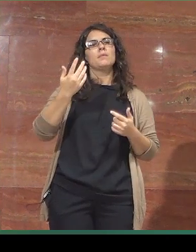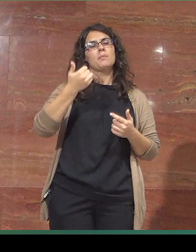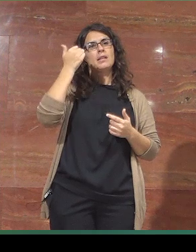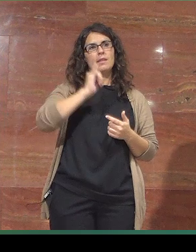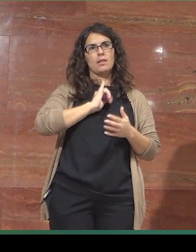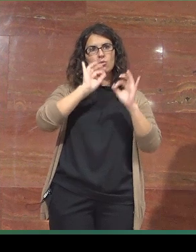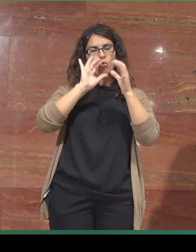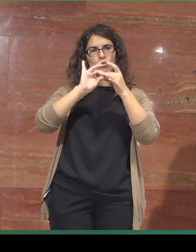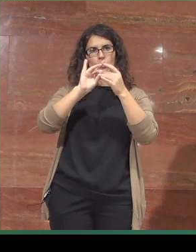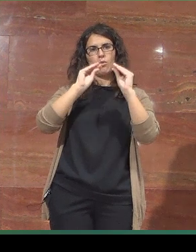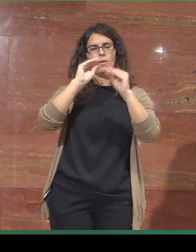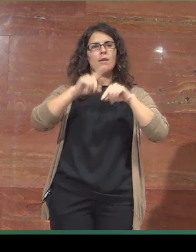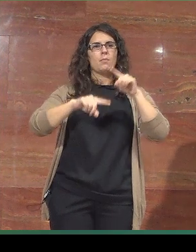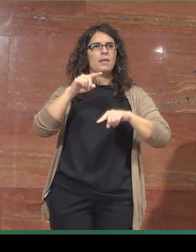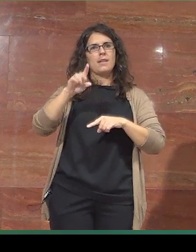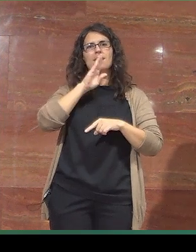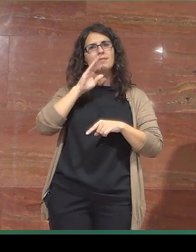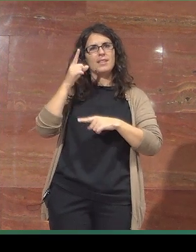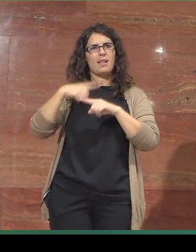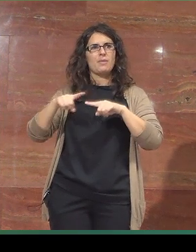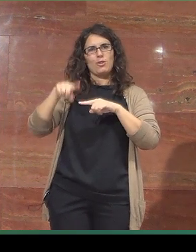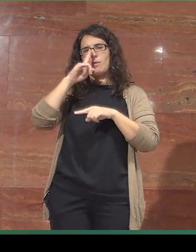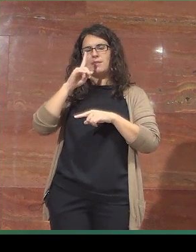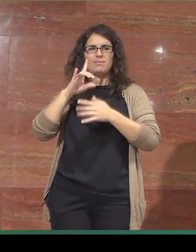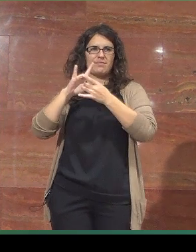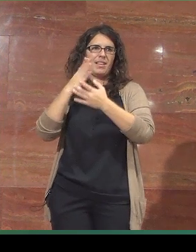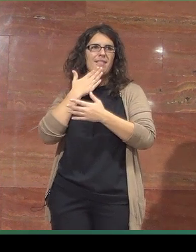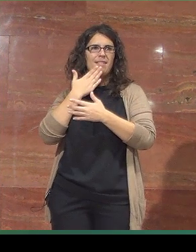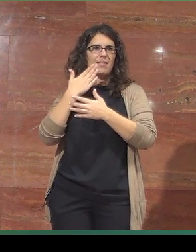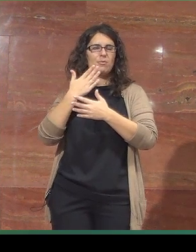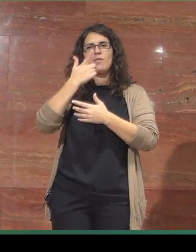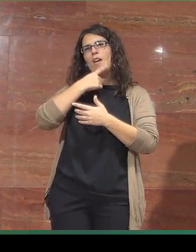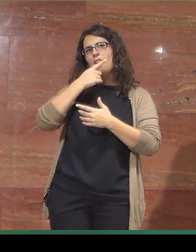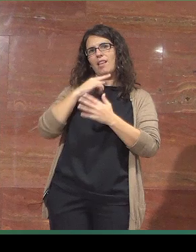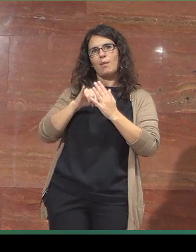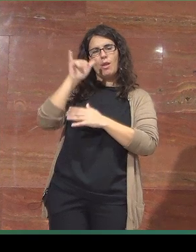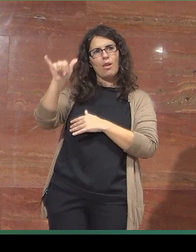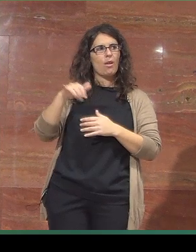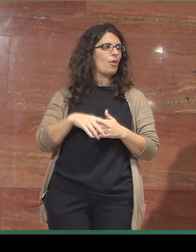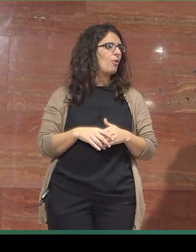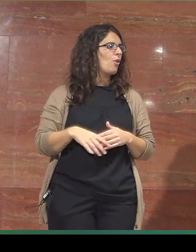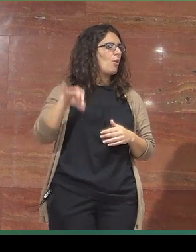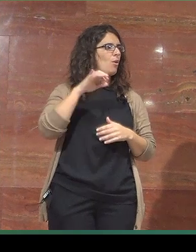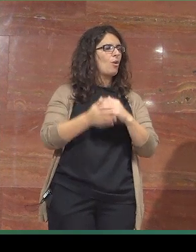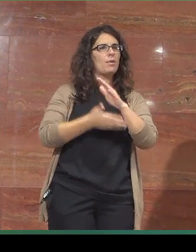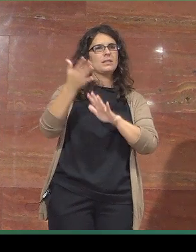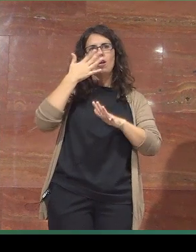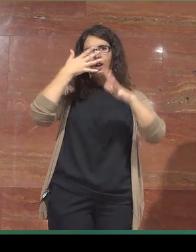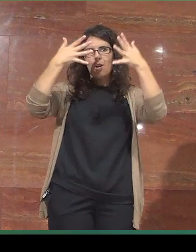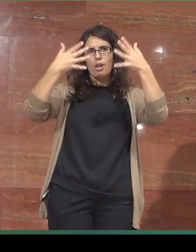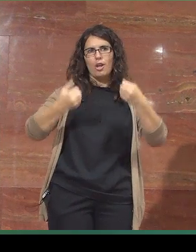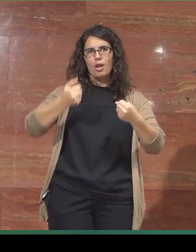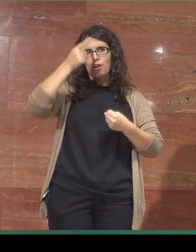fly, or you come to Cologne to the carnival, or you go to the beach, or you go